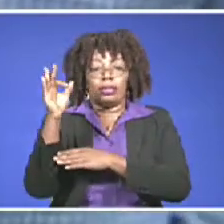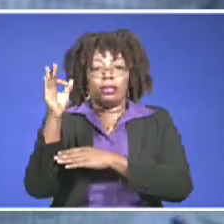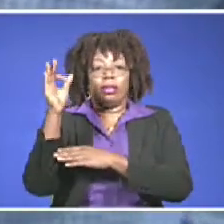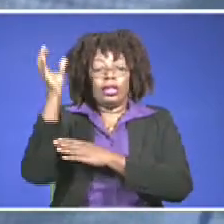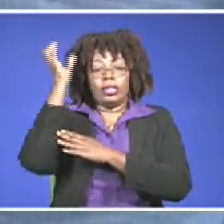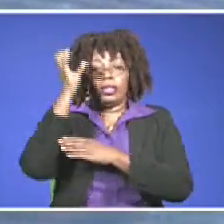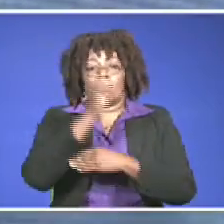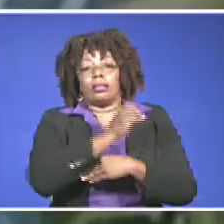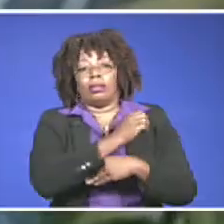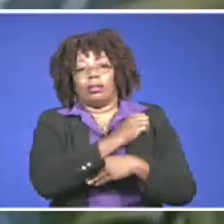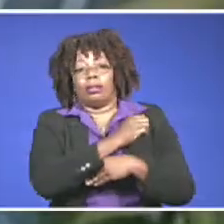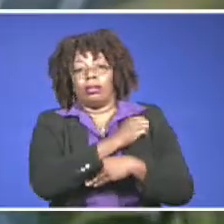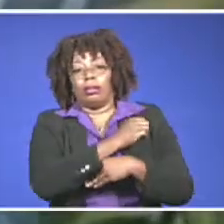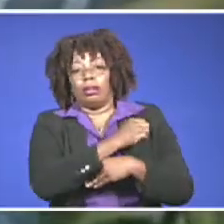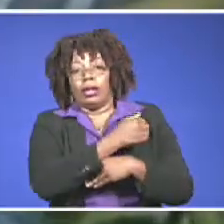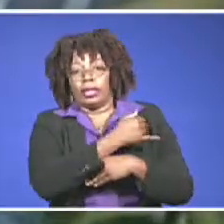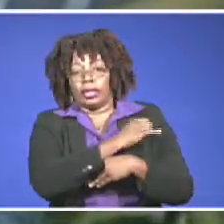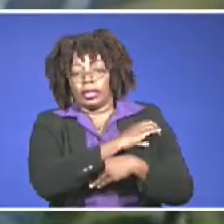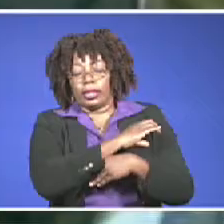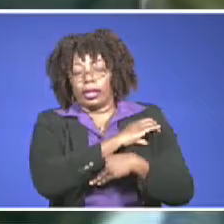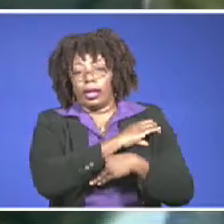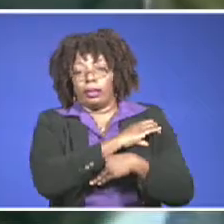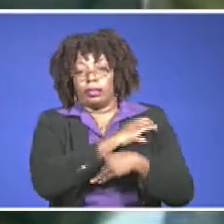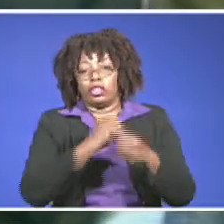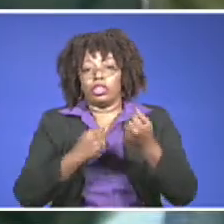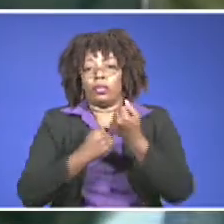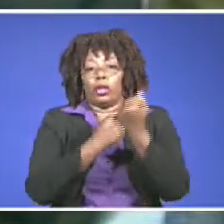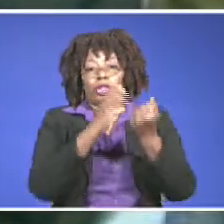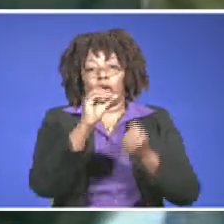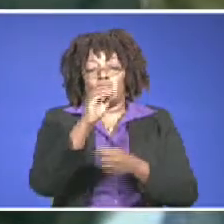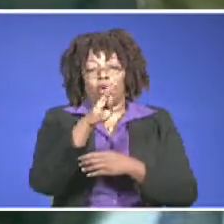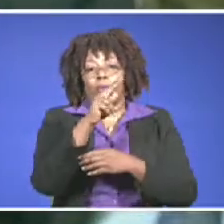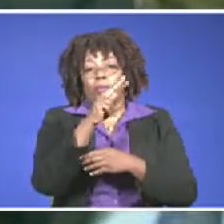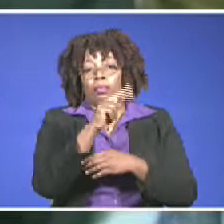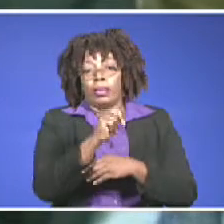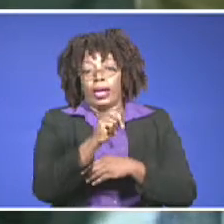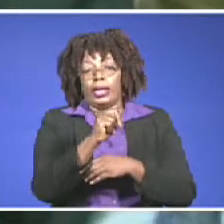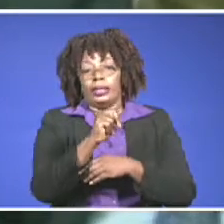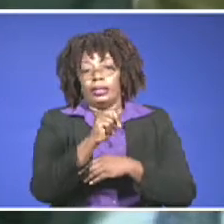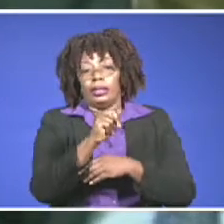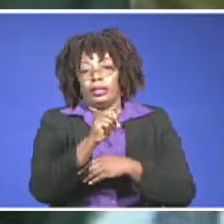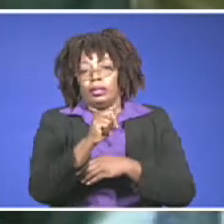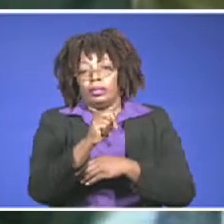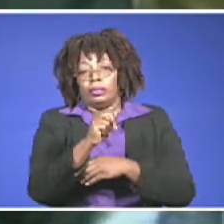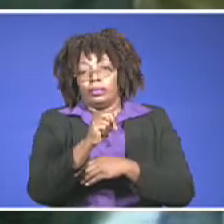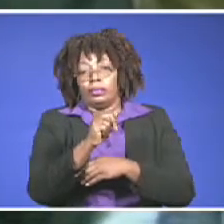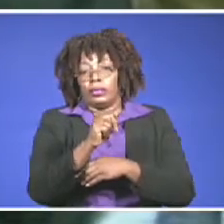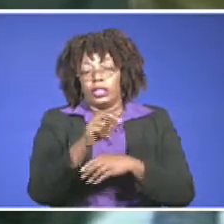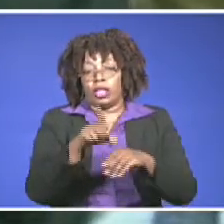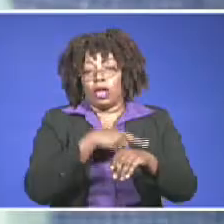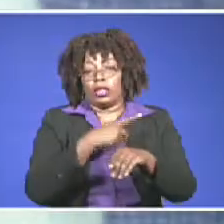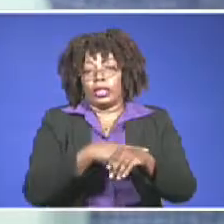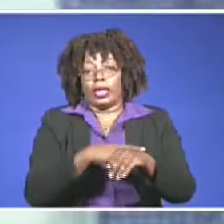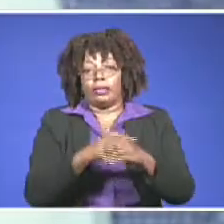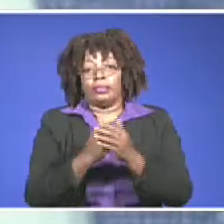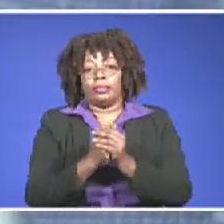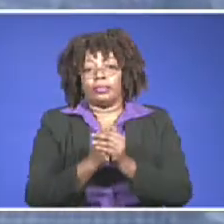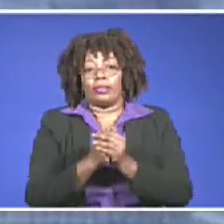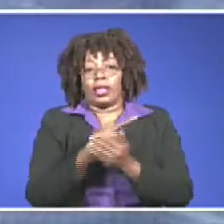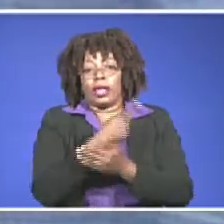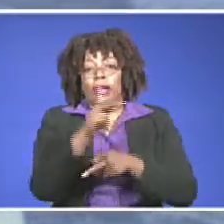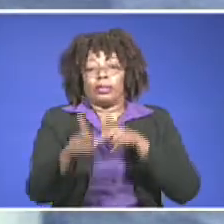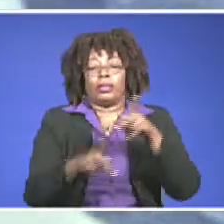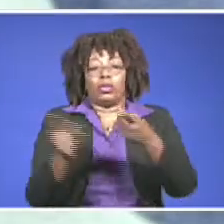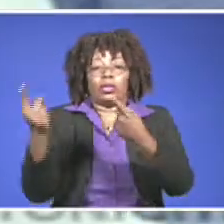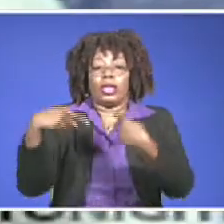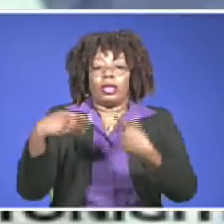fully supporting the Oban Energies project and says it has been a long time coming for the settlement. There are people who came in